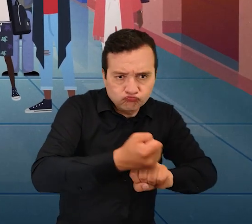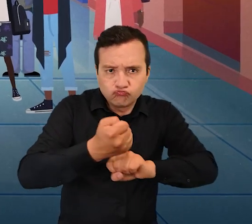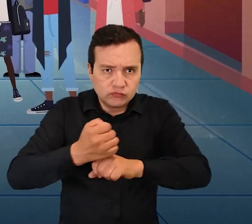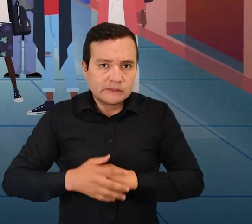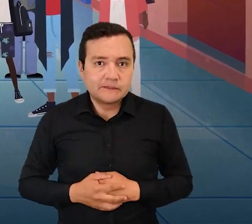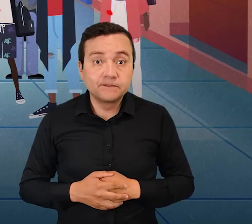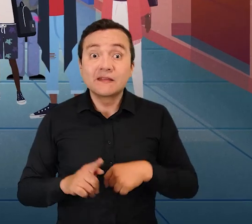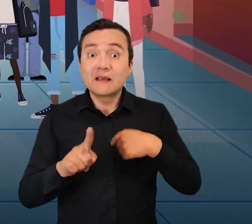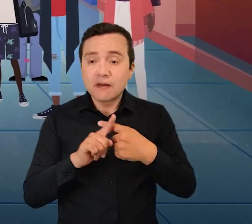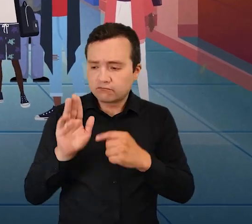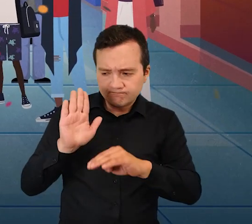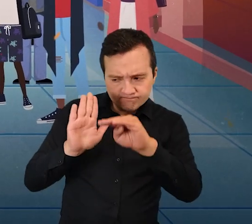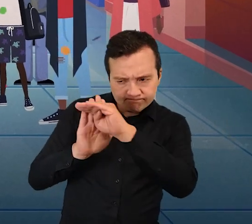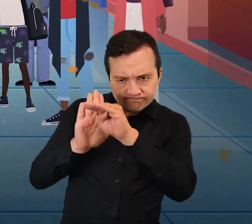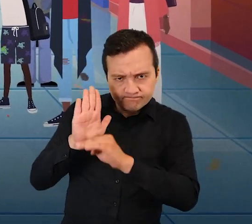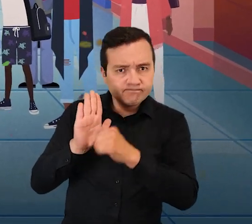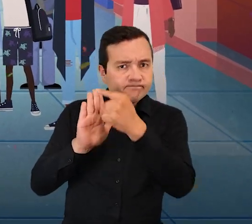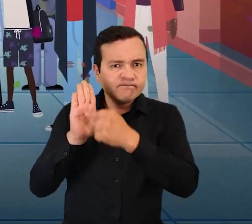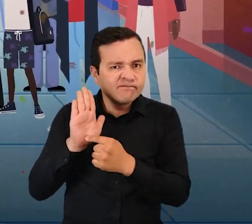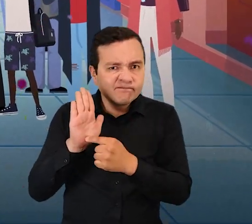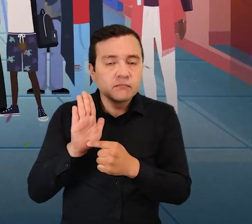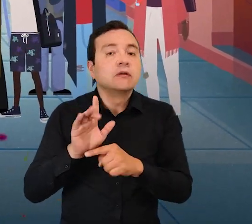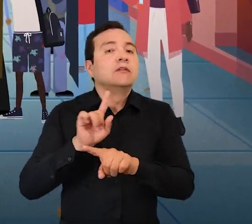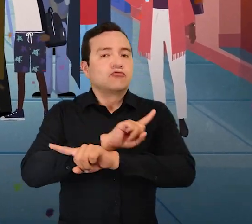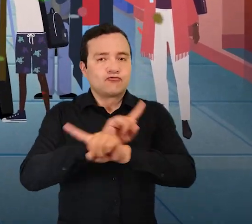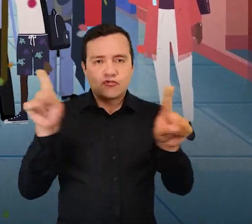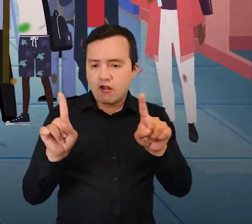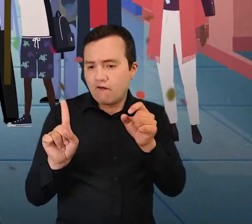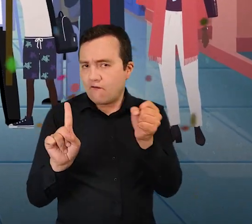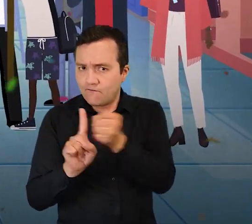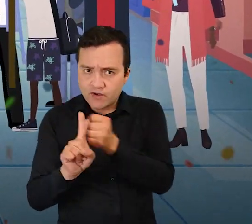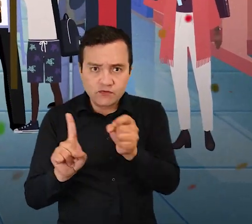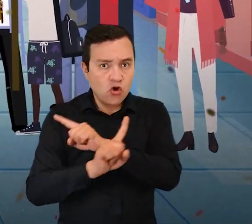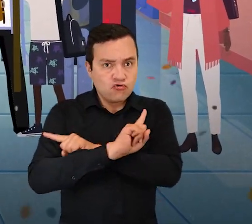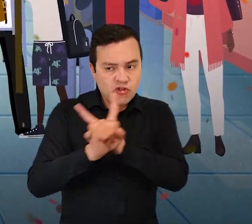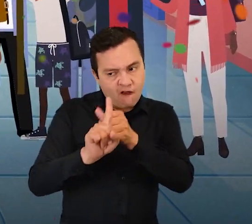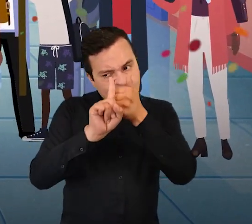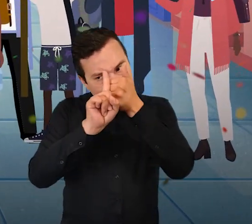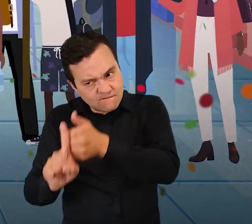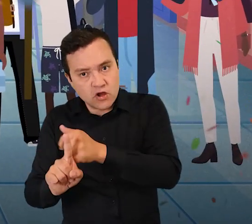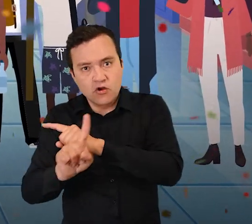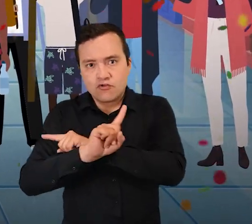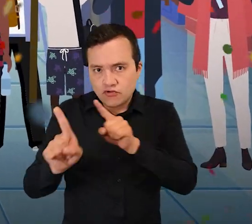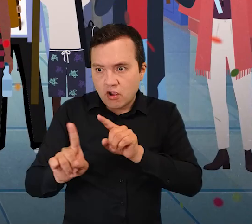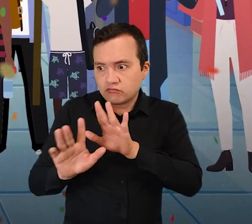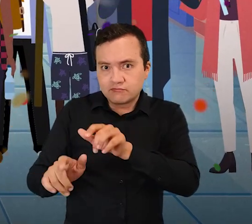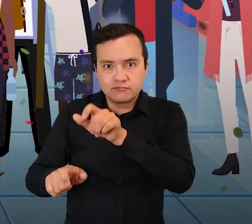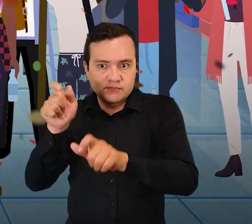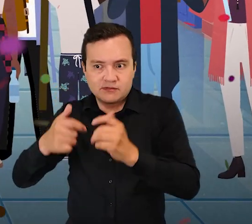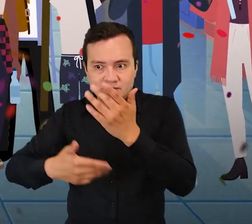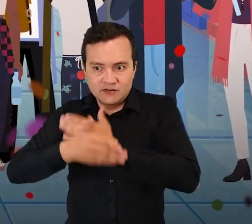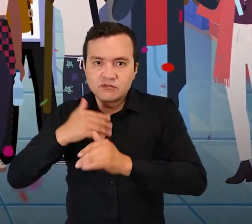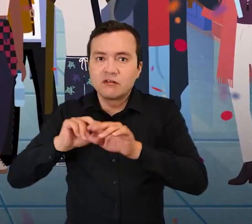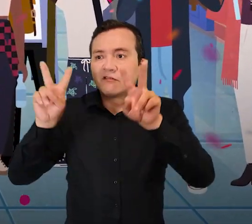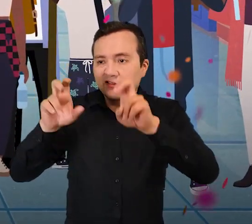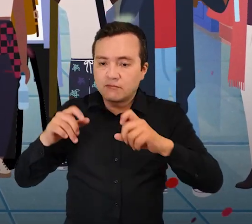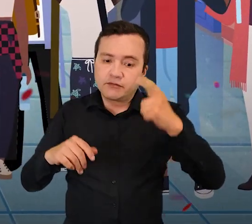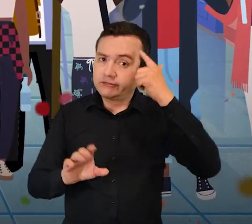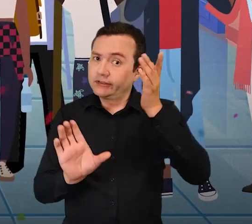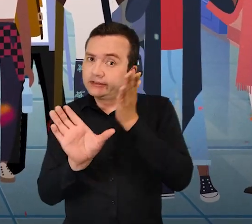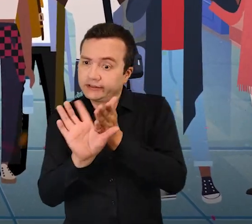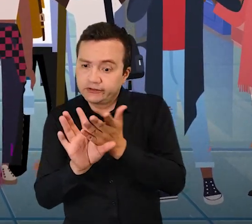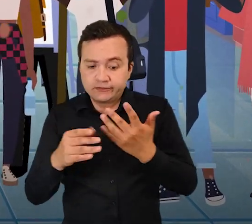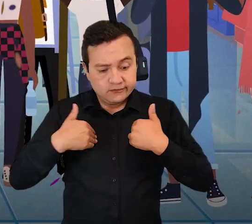Implement measures to prevent any form of violence and harassment affecting the physical, psychological, or sexual integrity